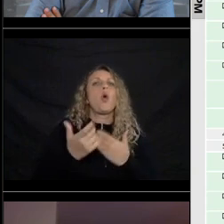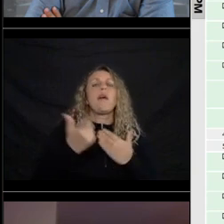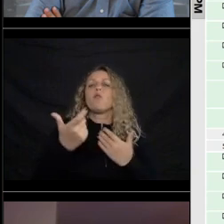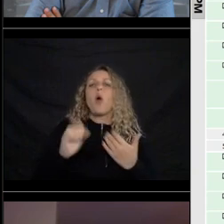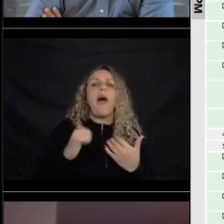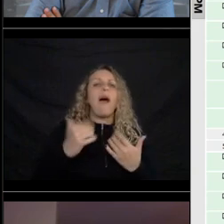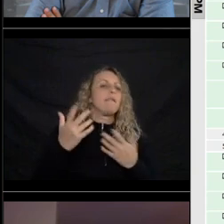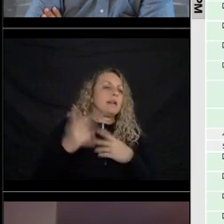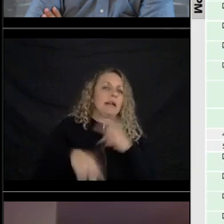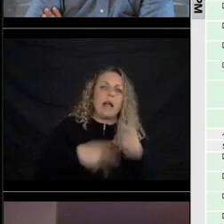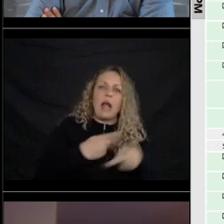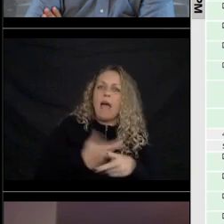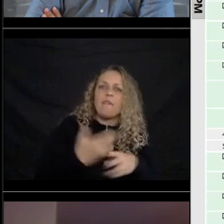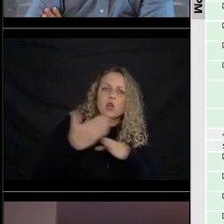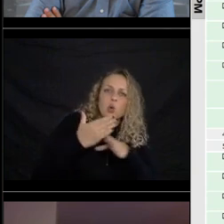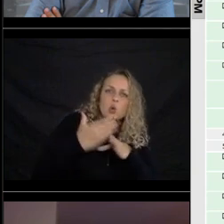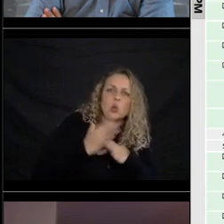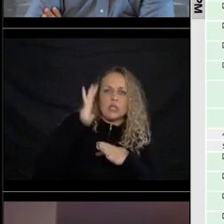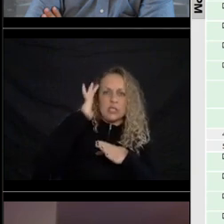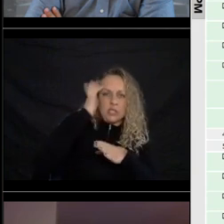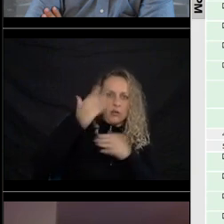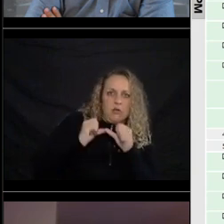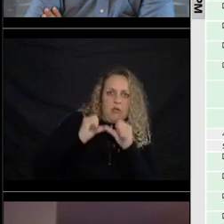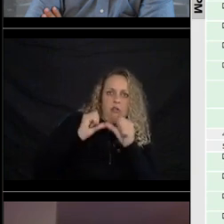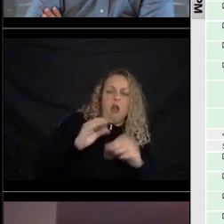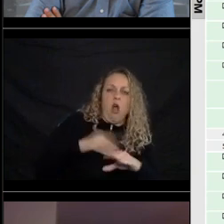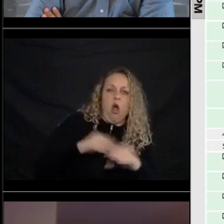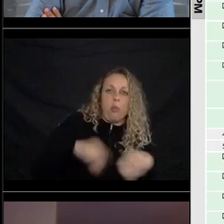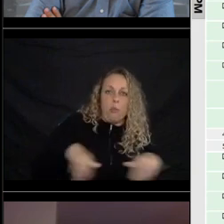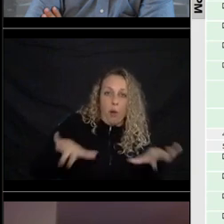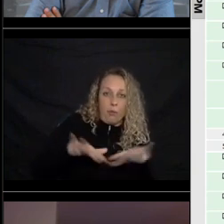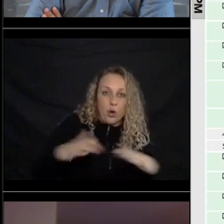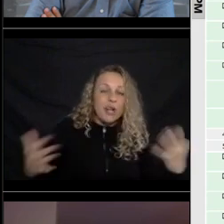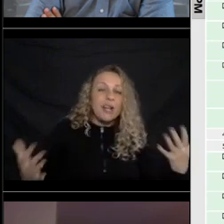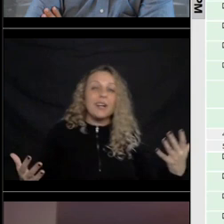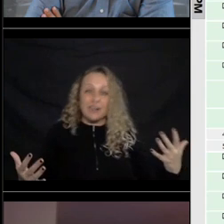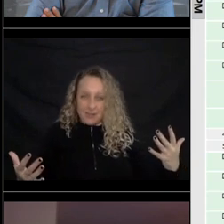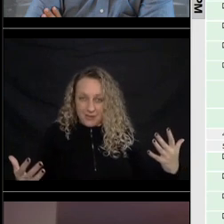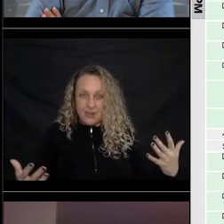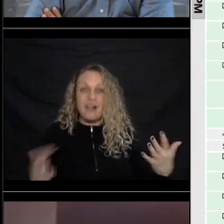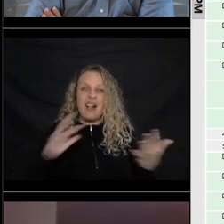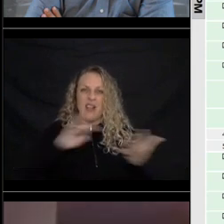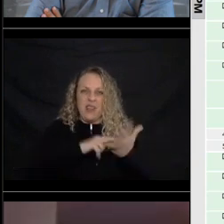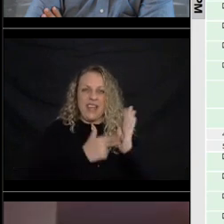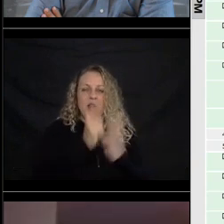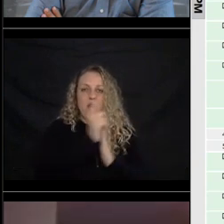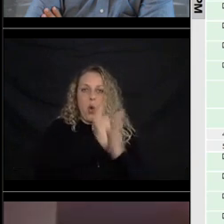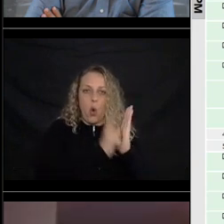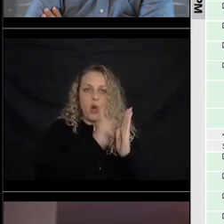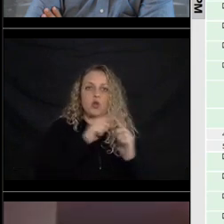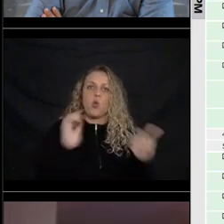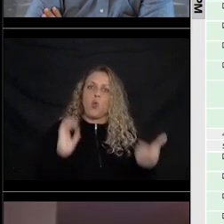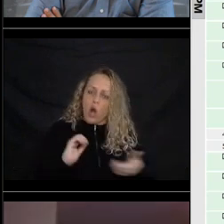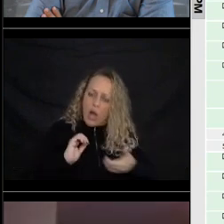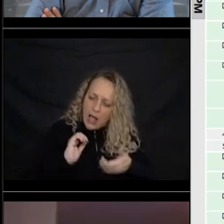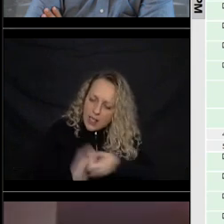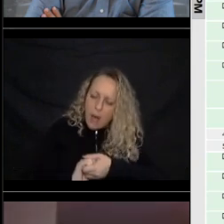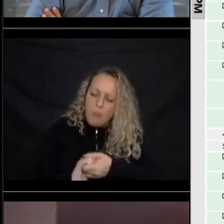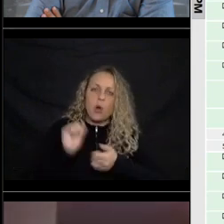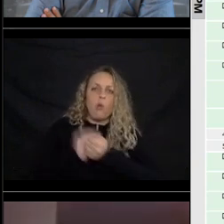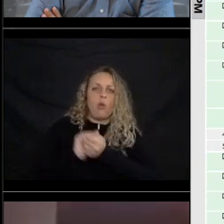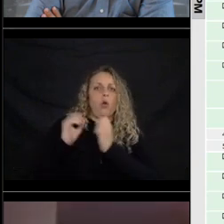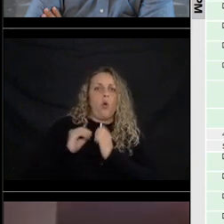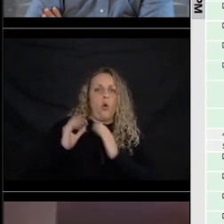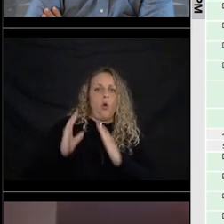sorts of nuisances or chronic nuisances on the property. The intent of the ordinance is to work collaboratively with the property